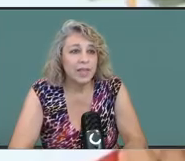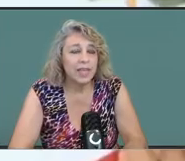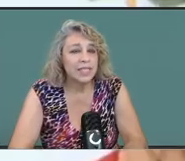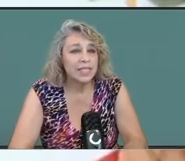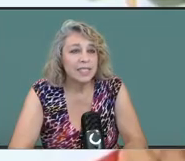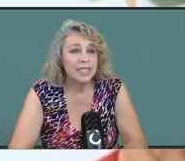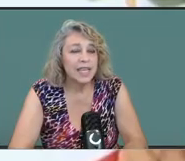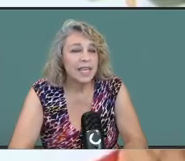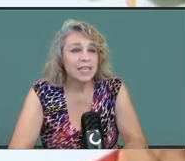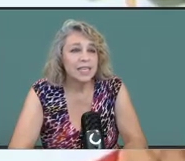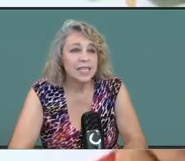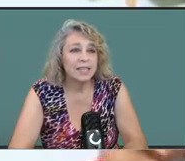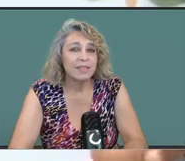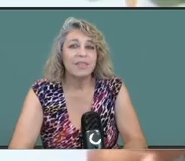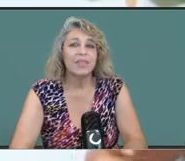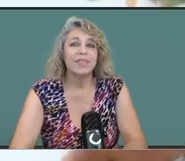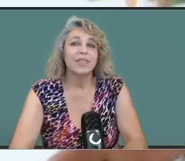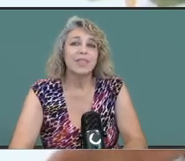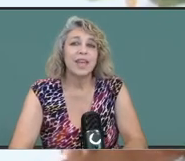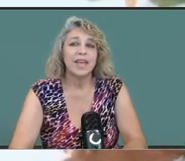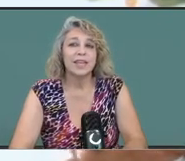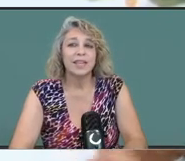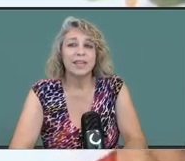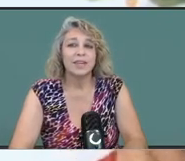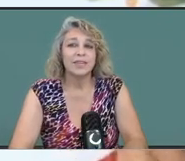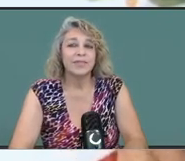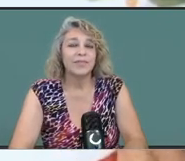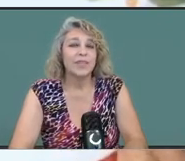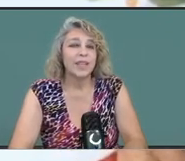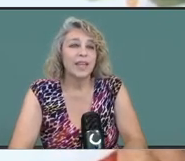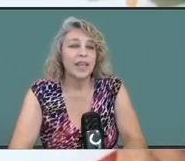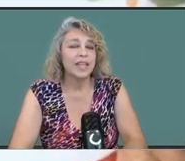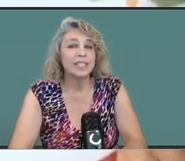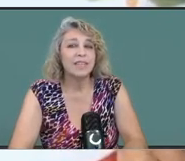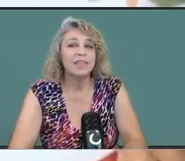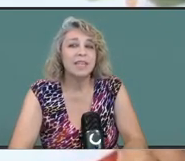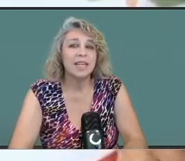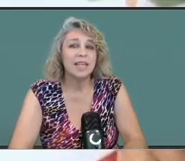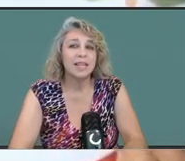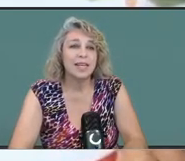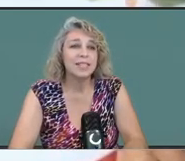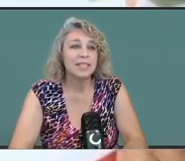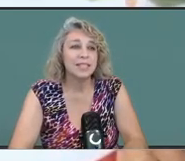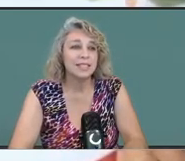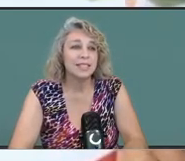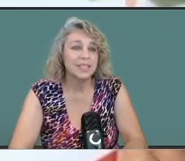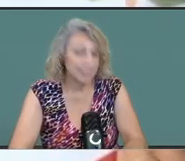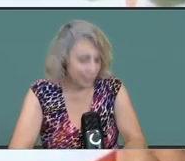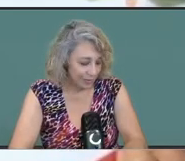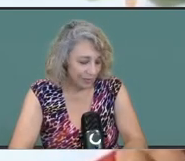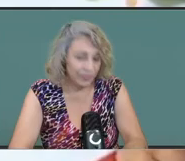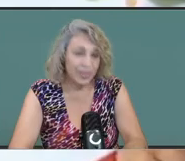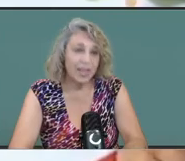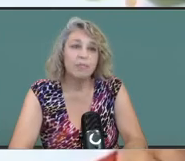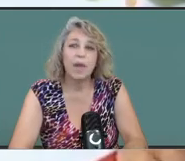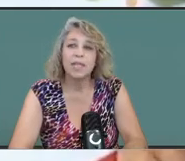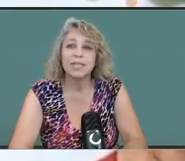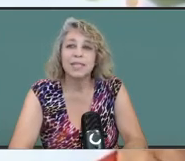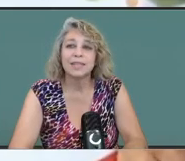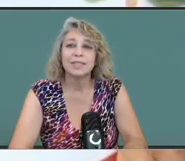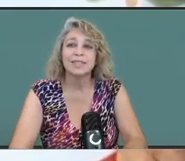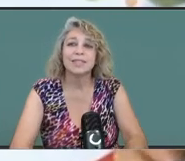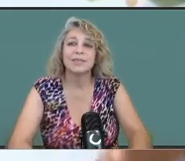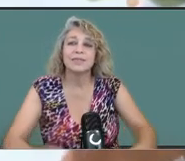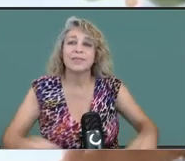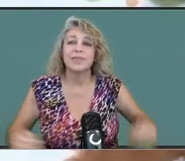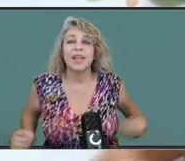also it's a state that has given lessons of